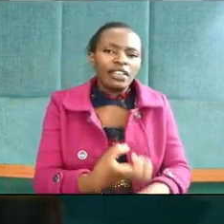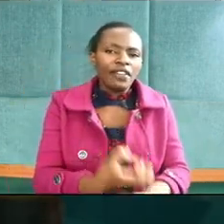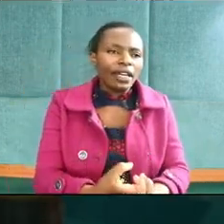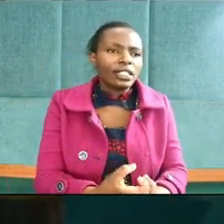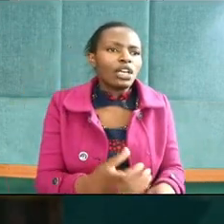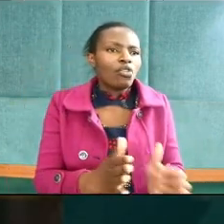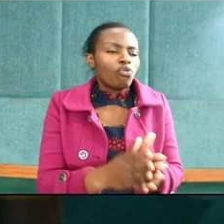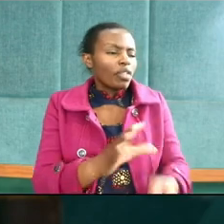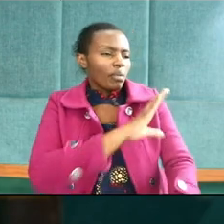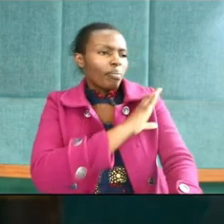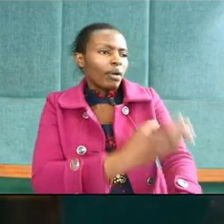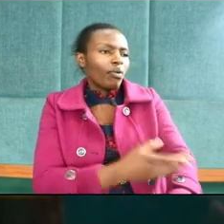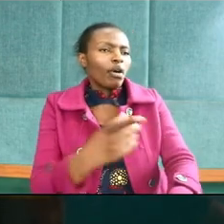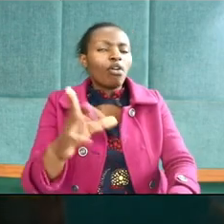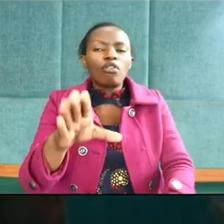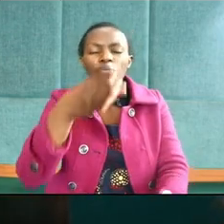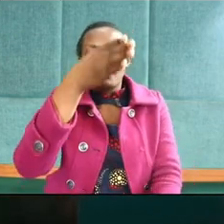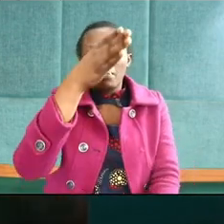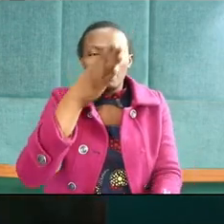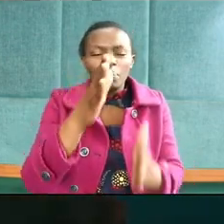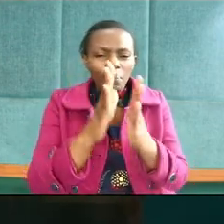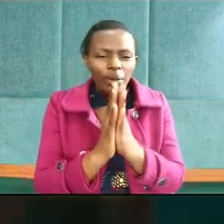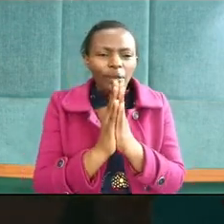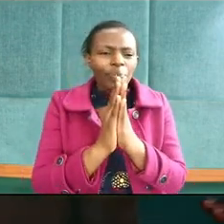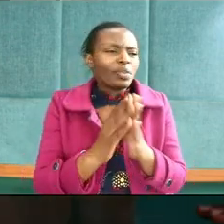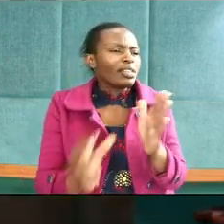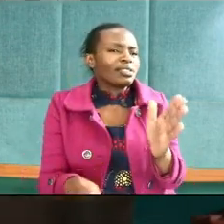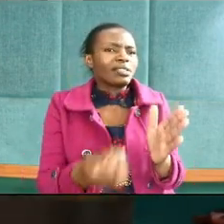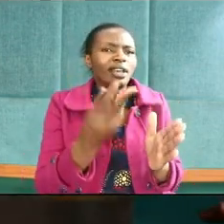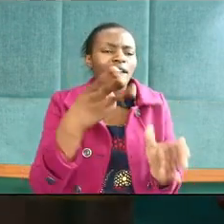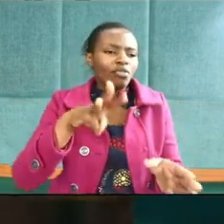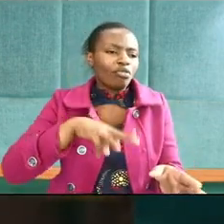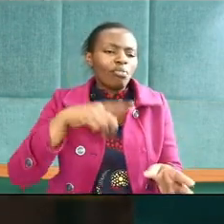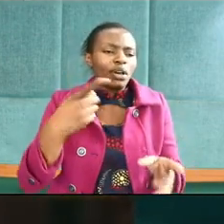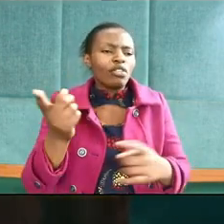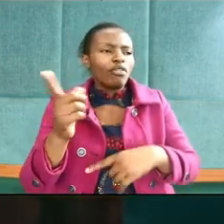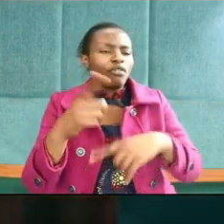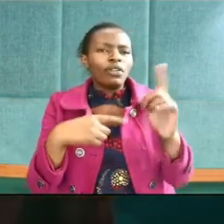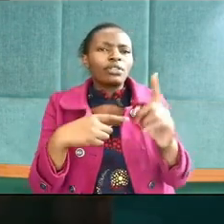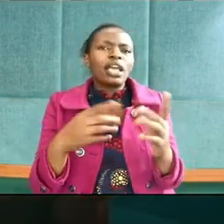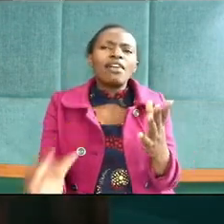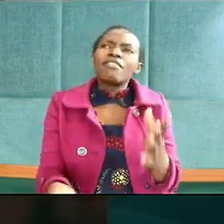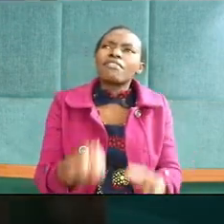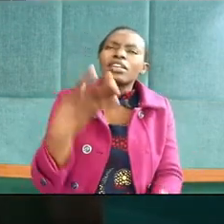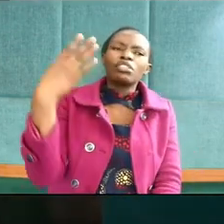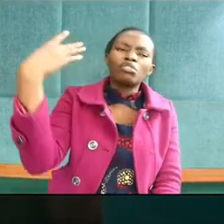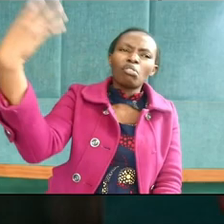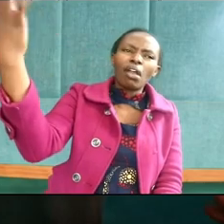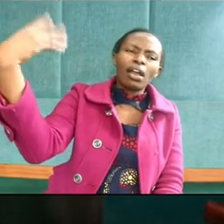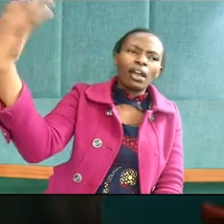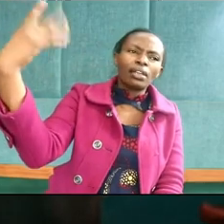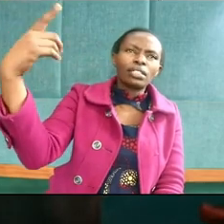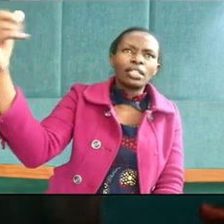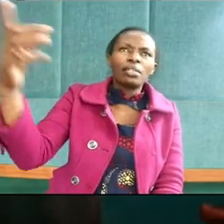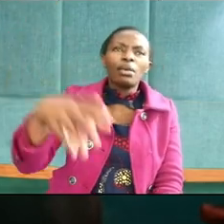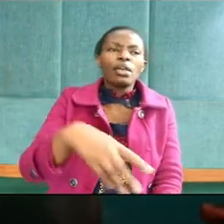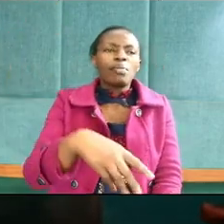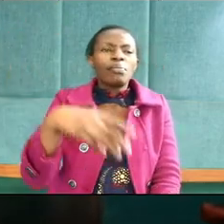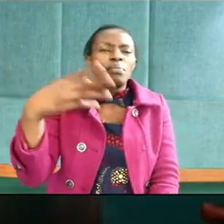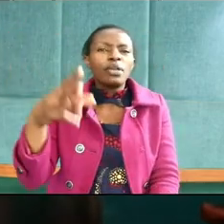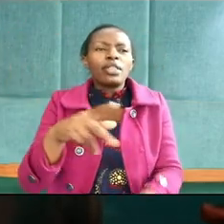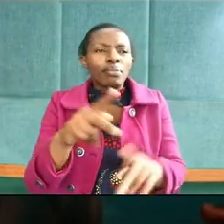the power of prayer. Arise, woman of victory. Raise your hands in the praise of the great I